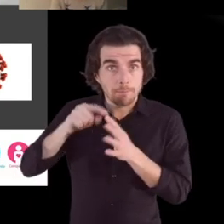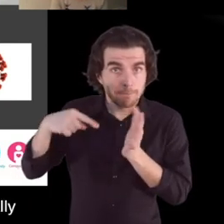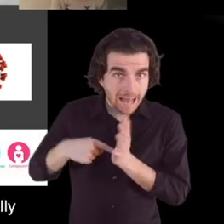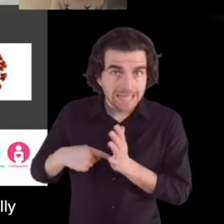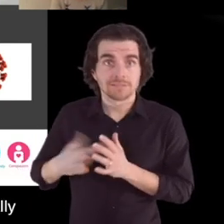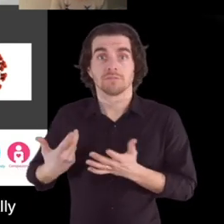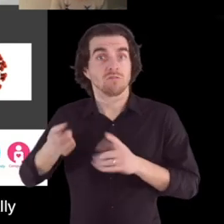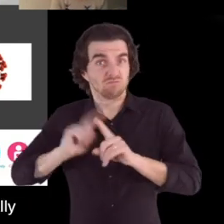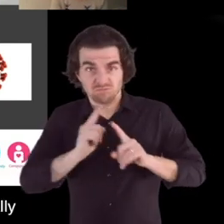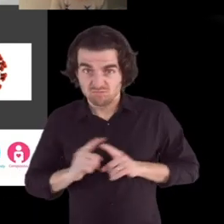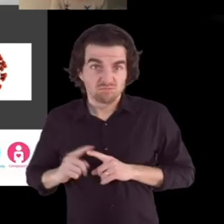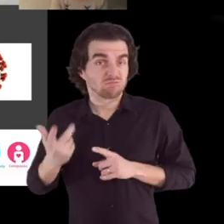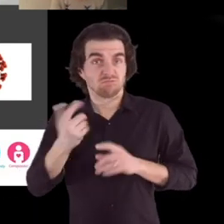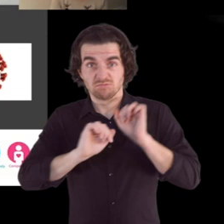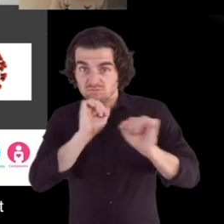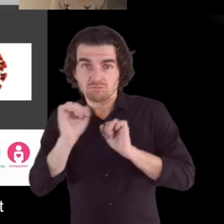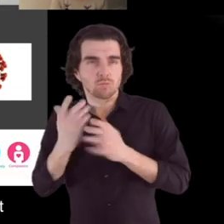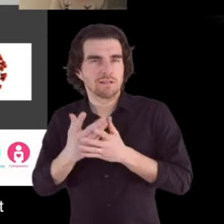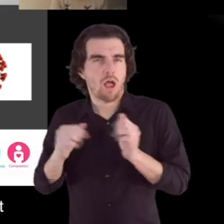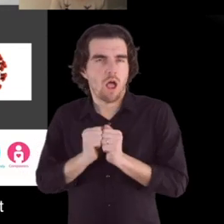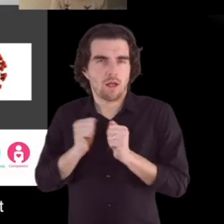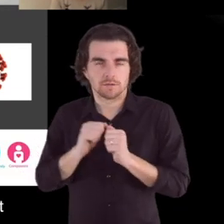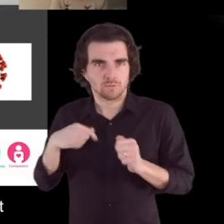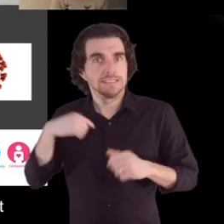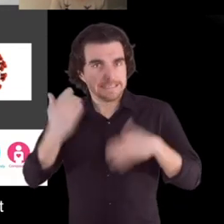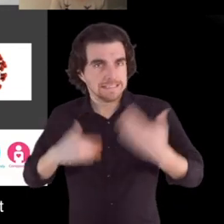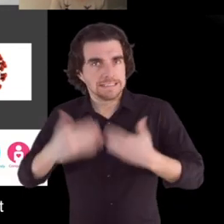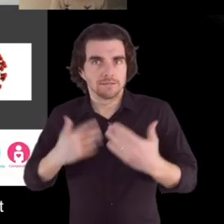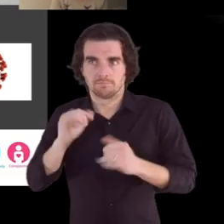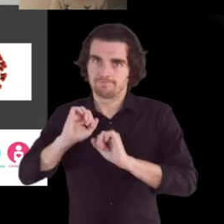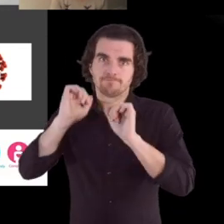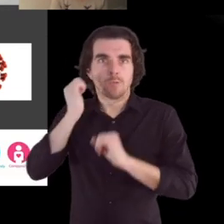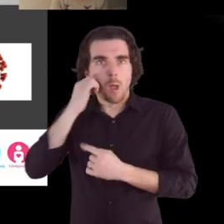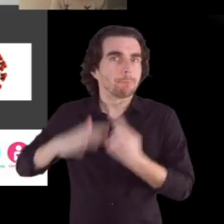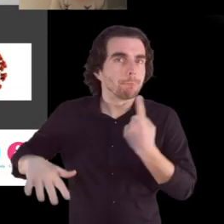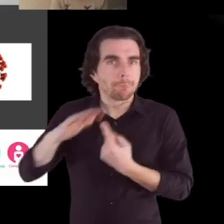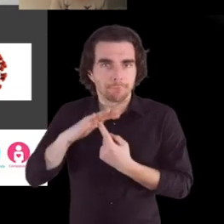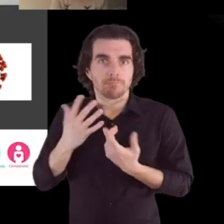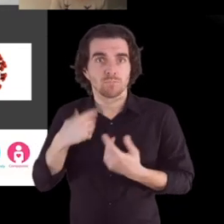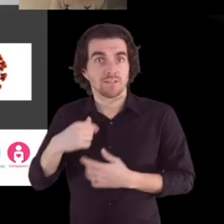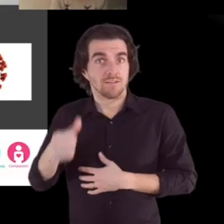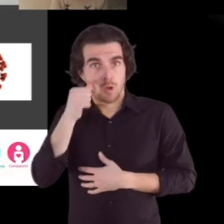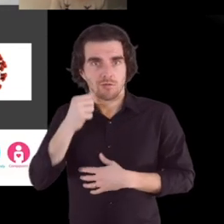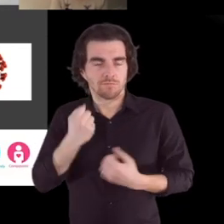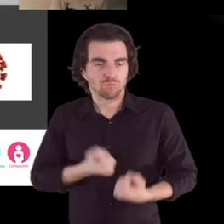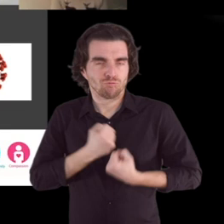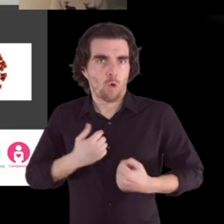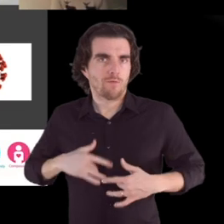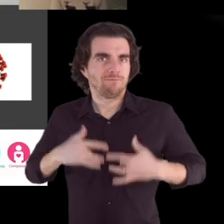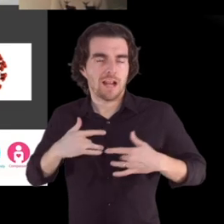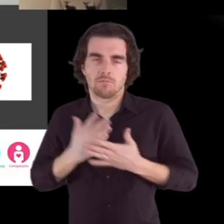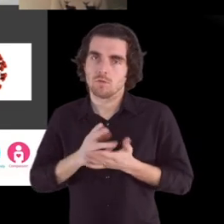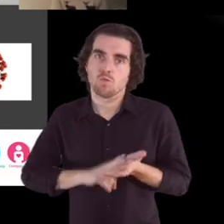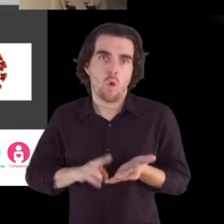is, things that maybe they would normally have had some help with. It's really, really hard trying to do all of that in the home environment. So what we do know, strong feelings